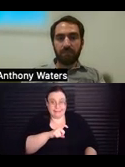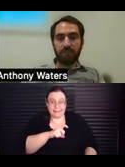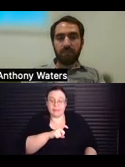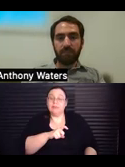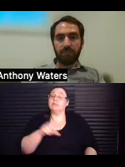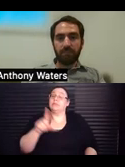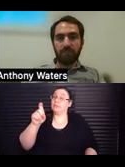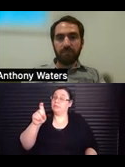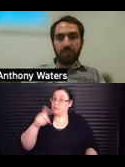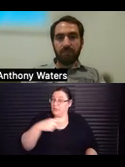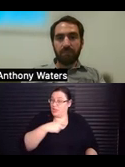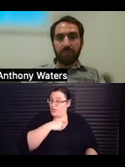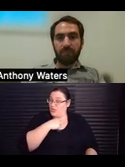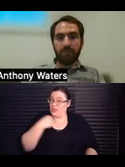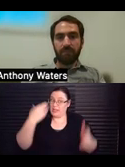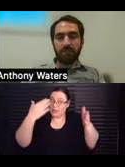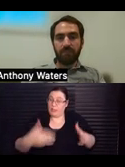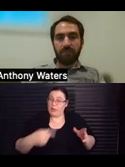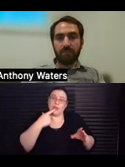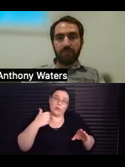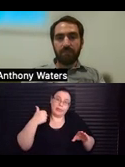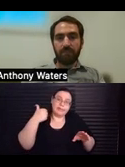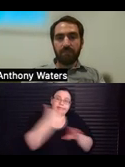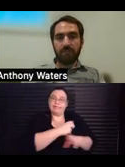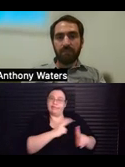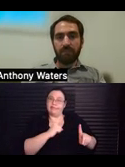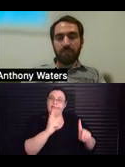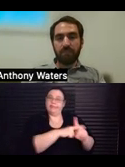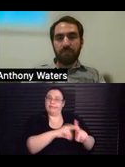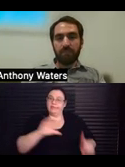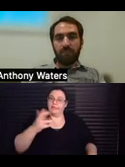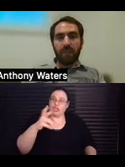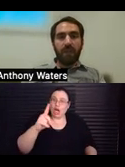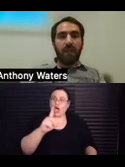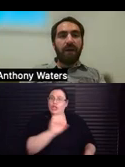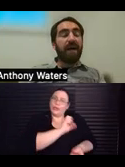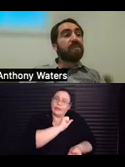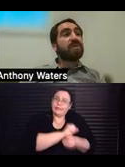a risk that the person will be charged or otherwise taken into custody?